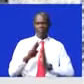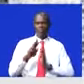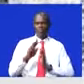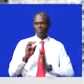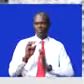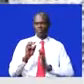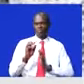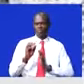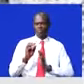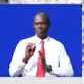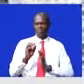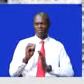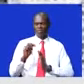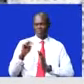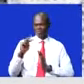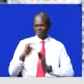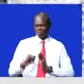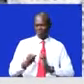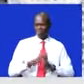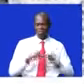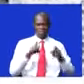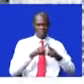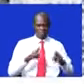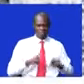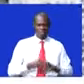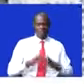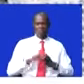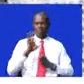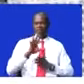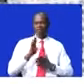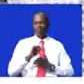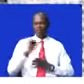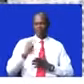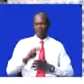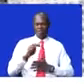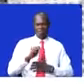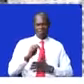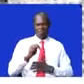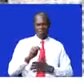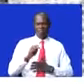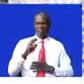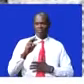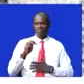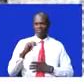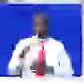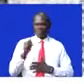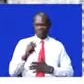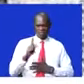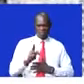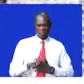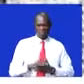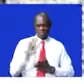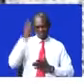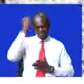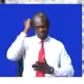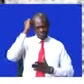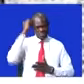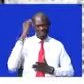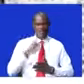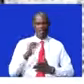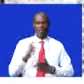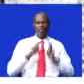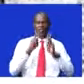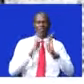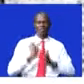A total of 638 households from 5 sub-counties in Nyakach, Nyando, Karibo, Kisumu Central, and Kisumu